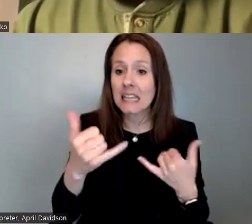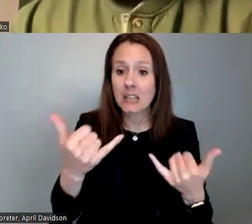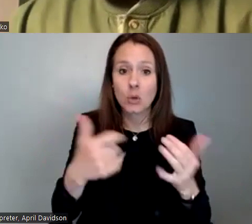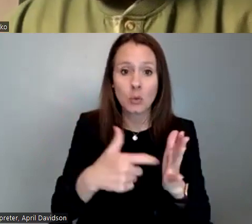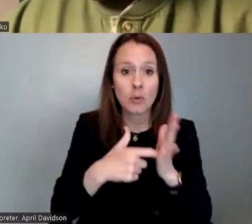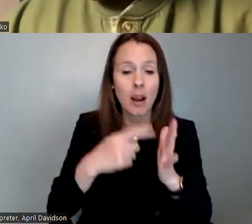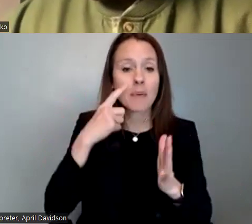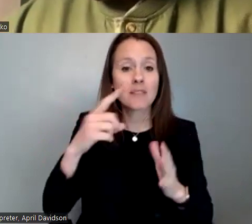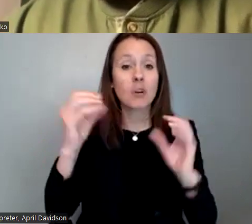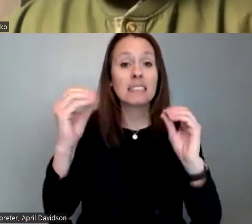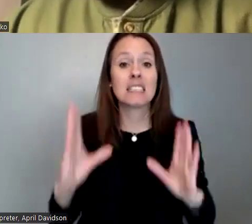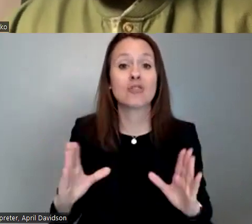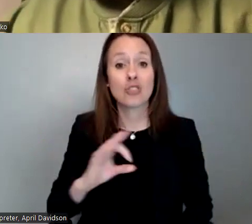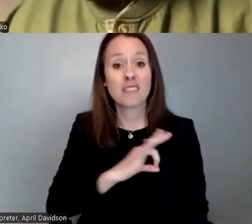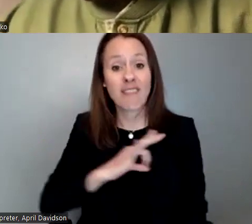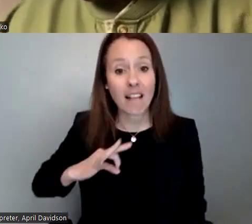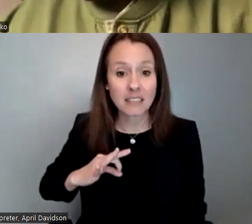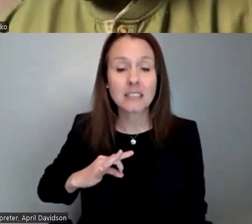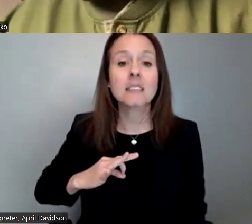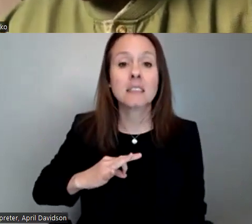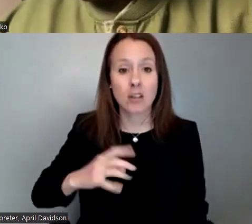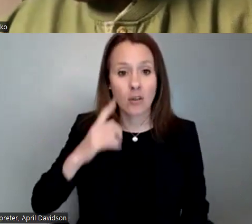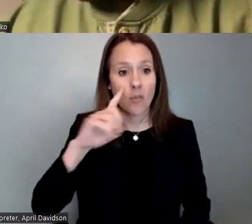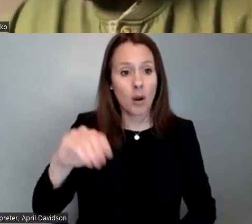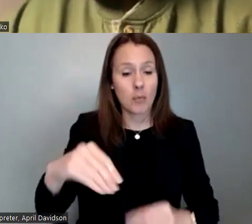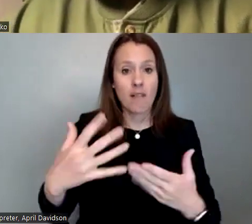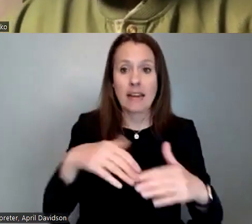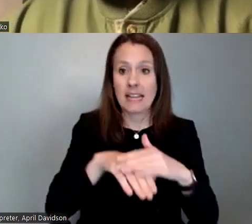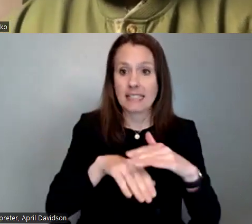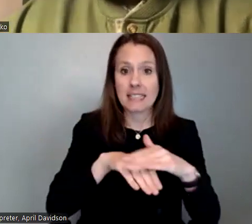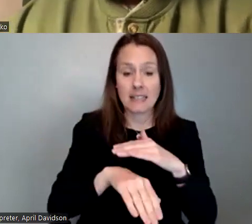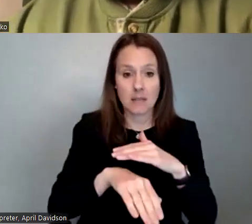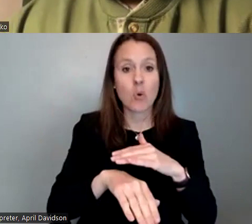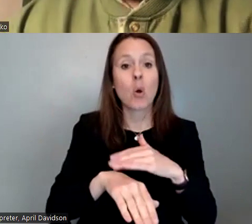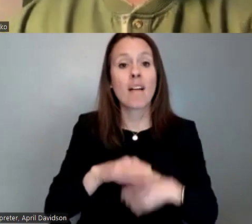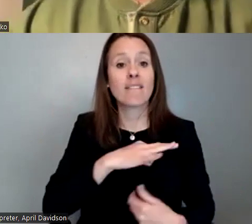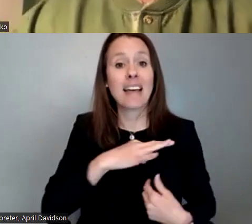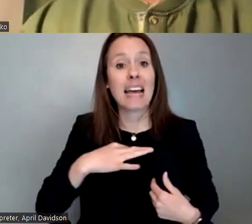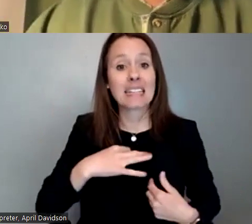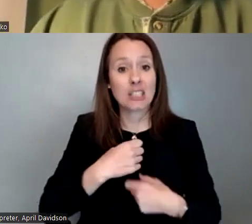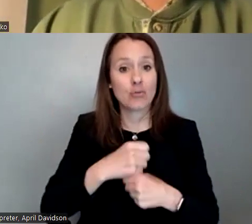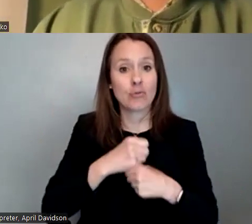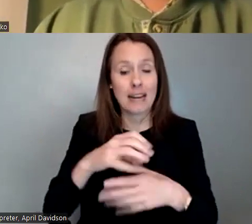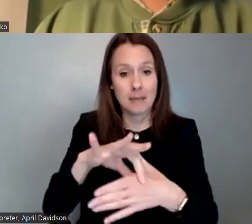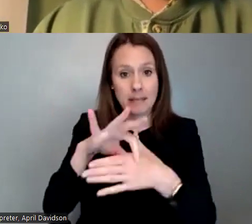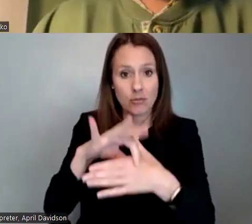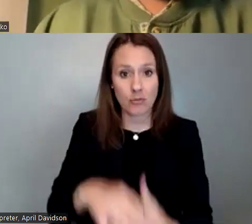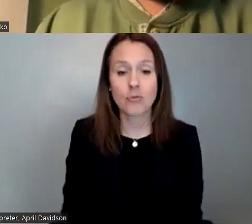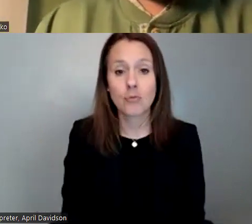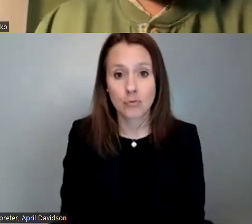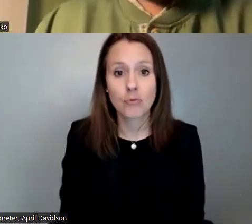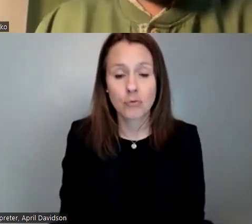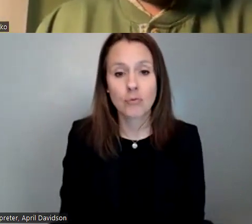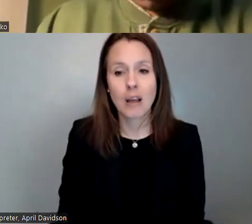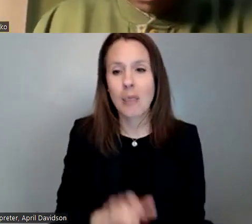for faculty in regard to providing accessible formats for faculty created materials? And